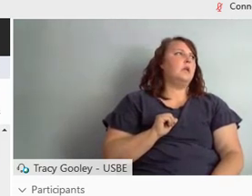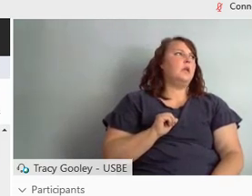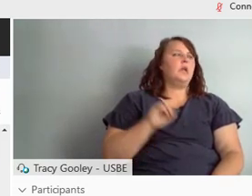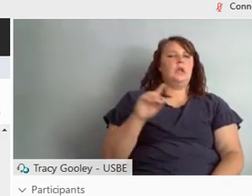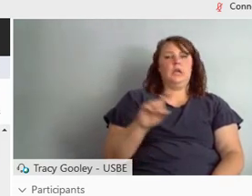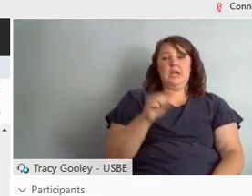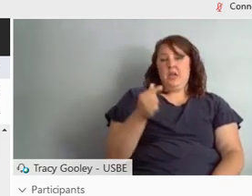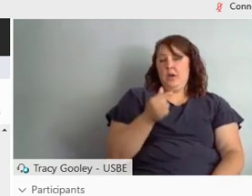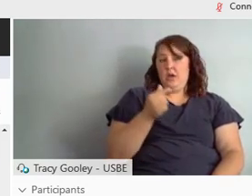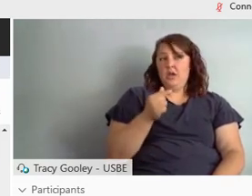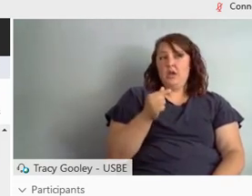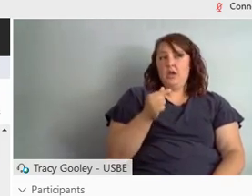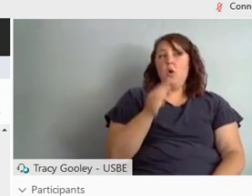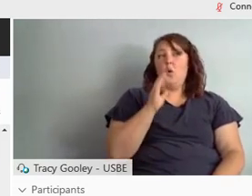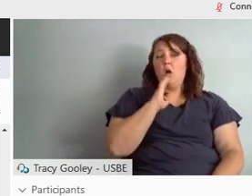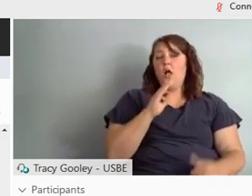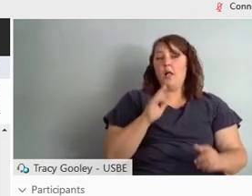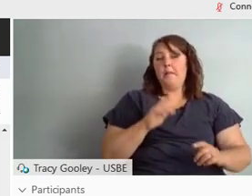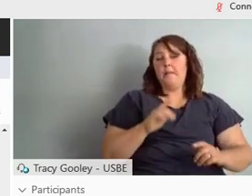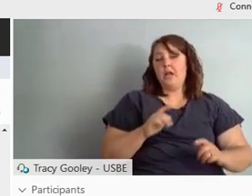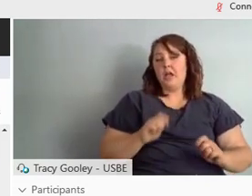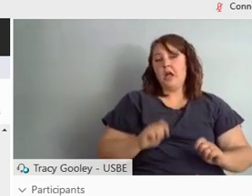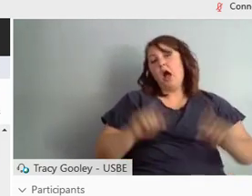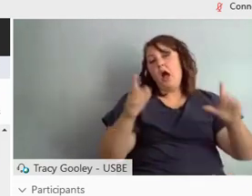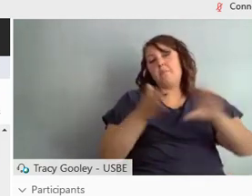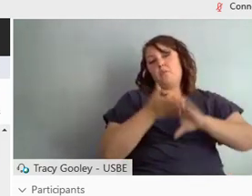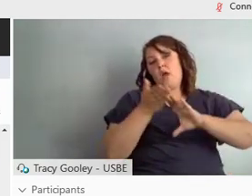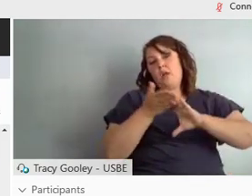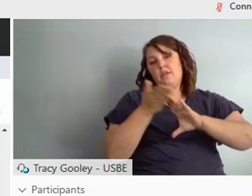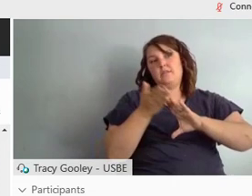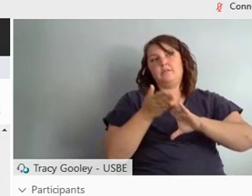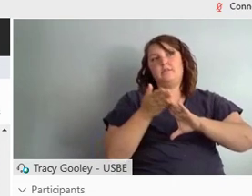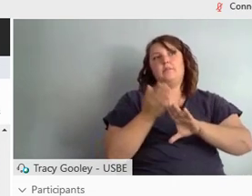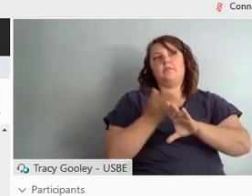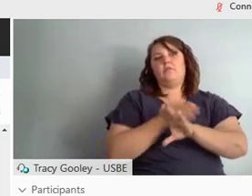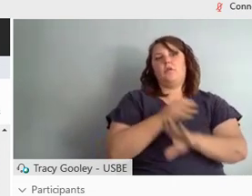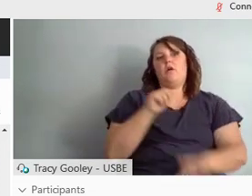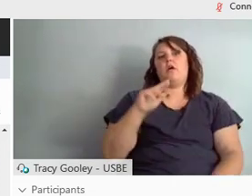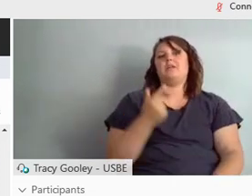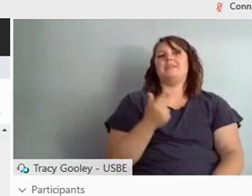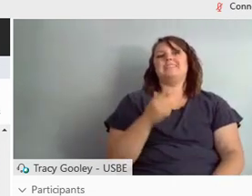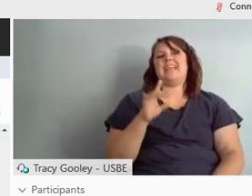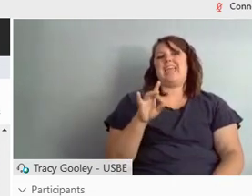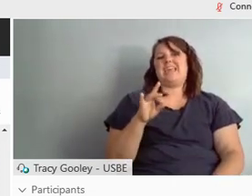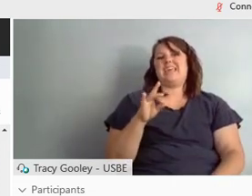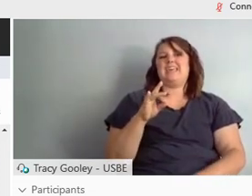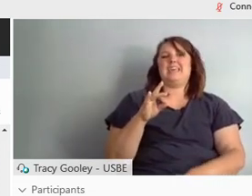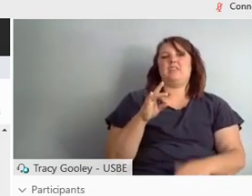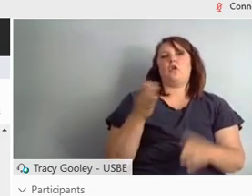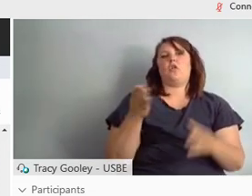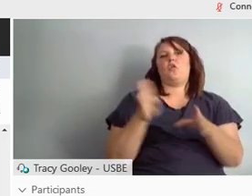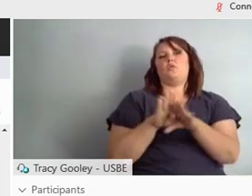the data gateway will be up and running by the close of business on August 8th. So first thing, August